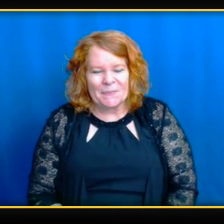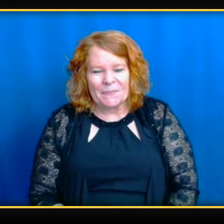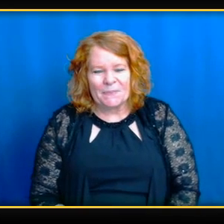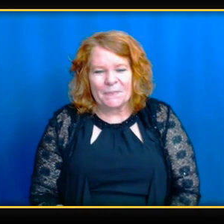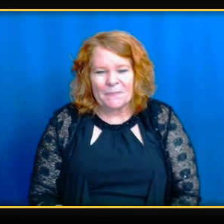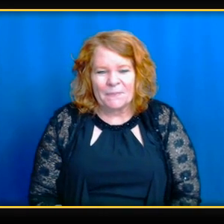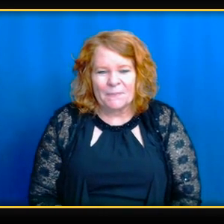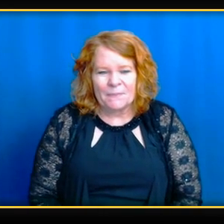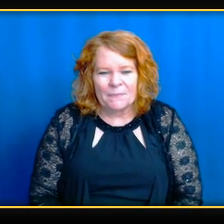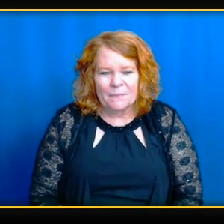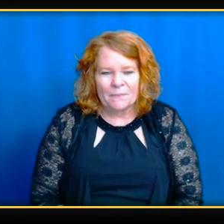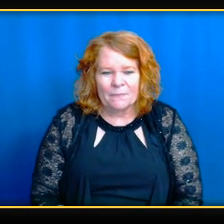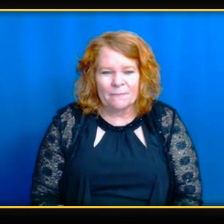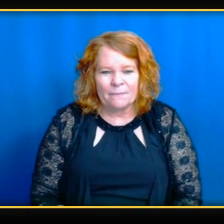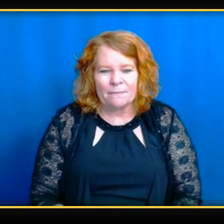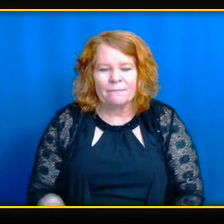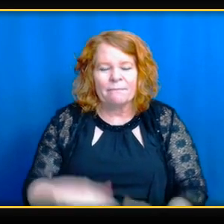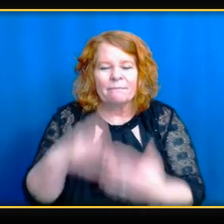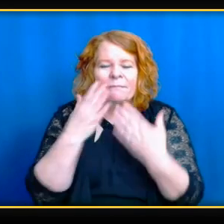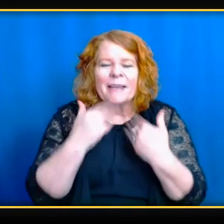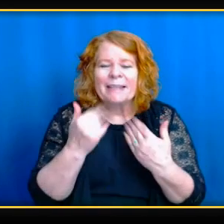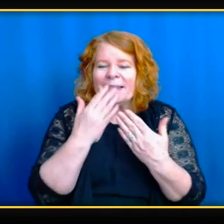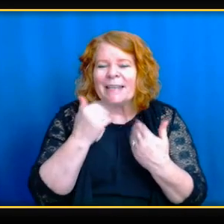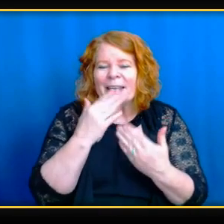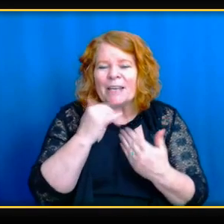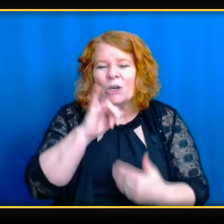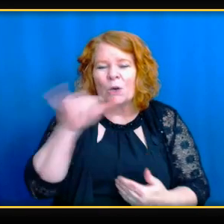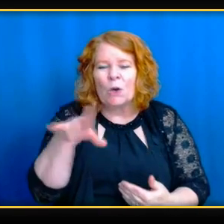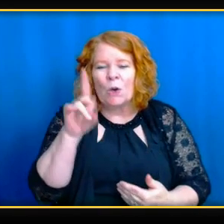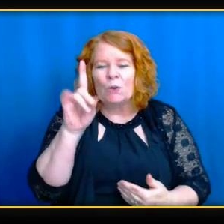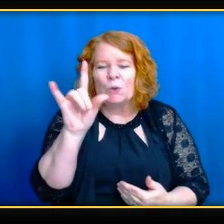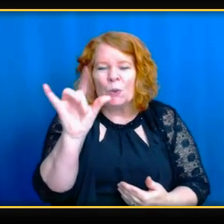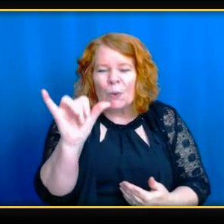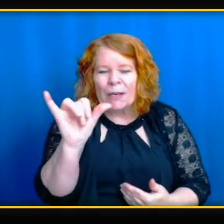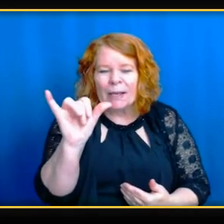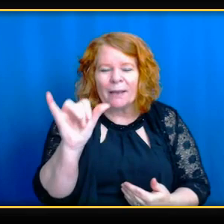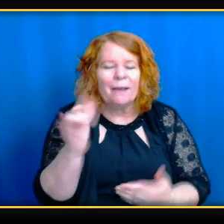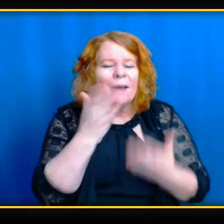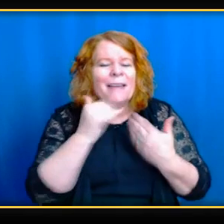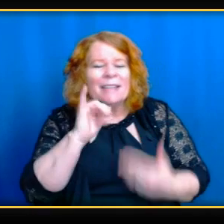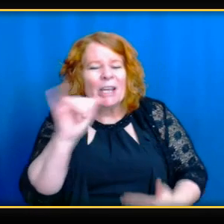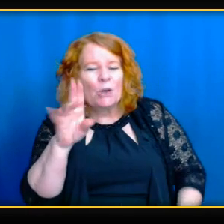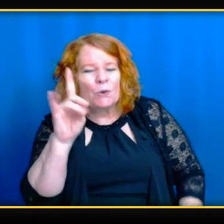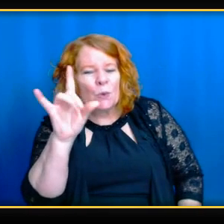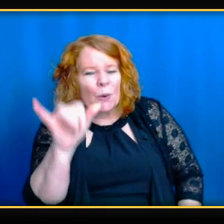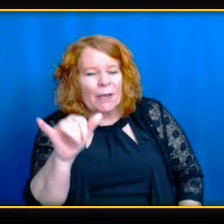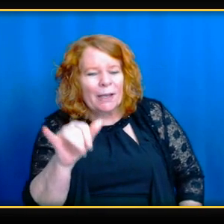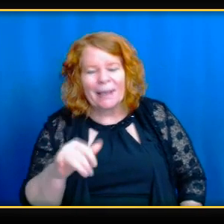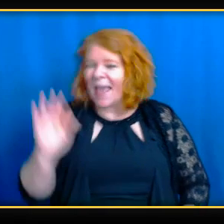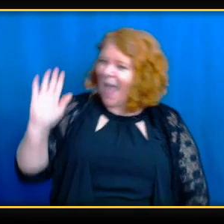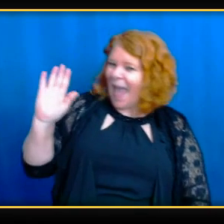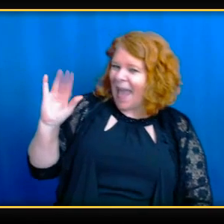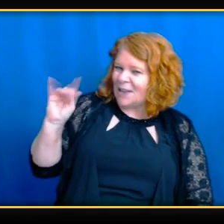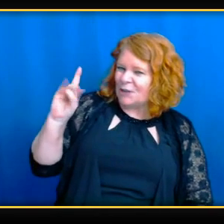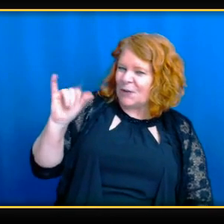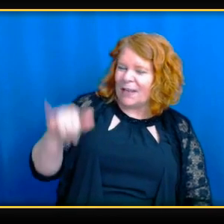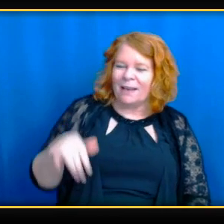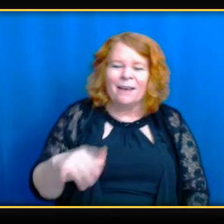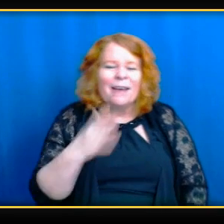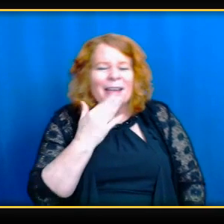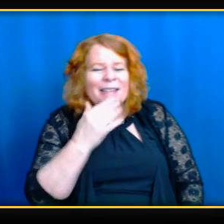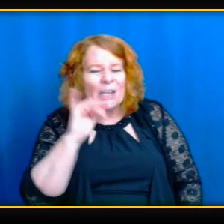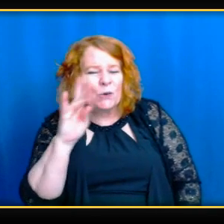Dear Judy. Dear Judy. Dear Judy. Hey, Judy. Dear Judy. Dear